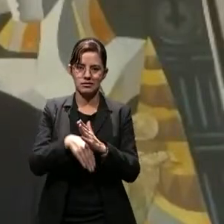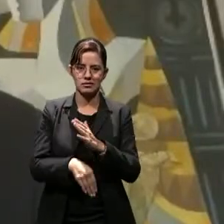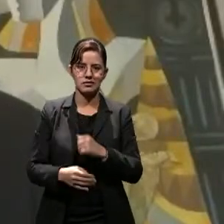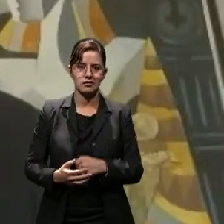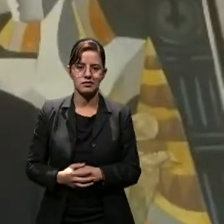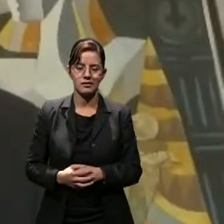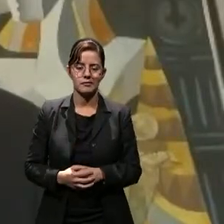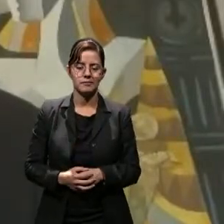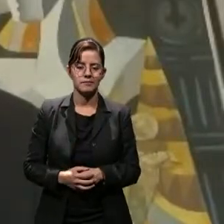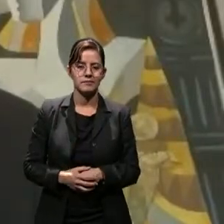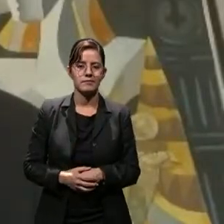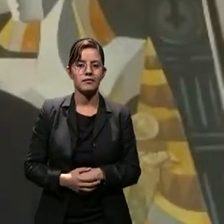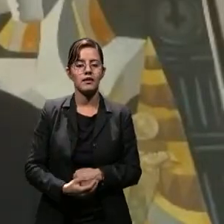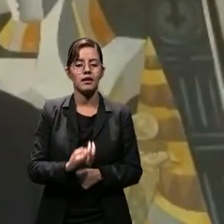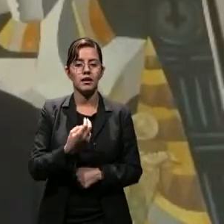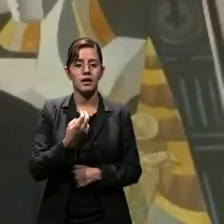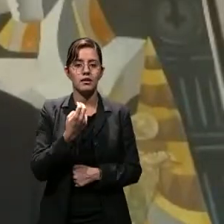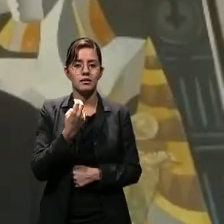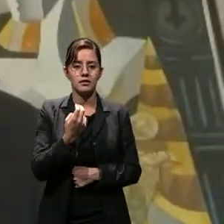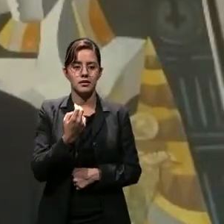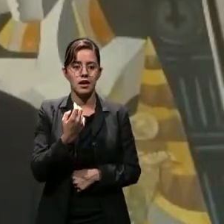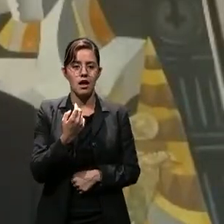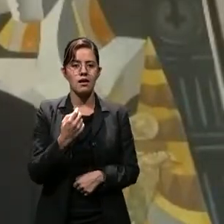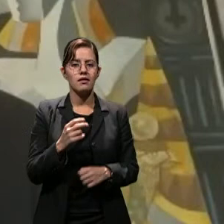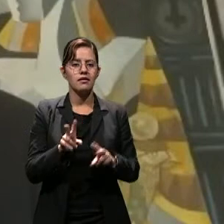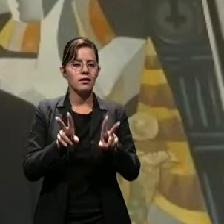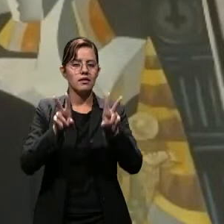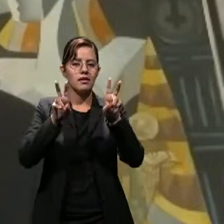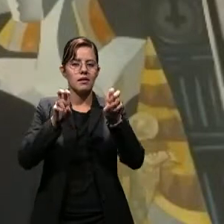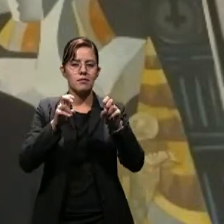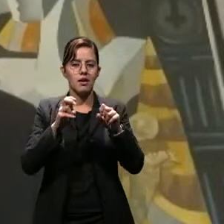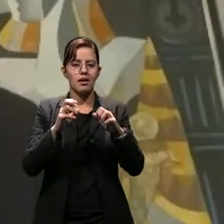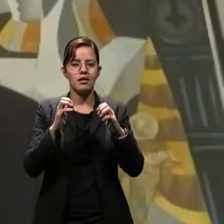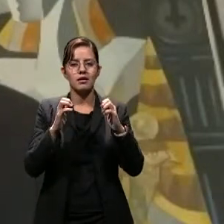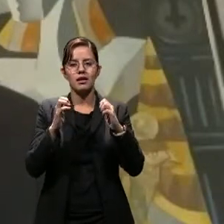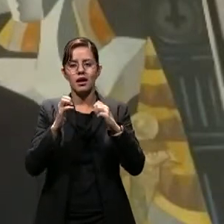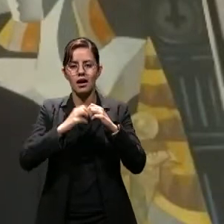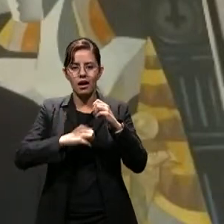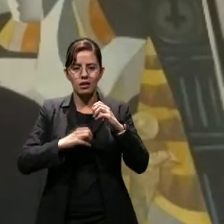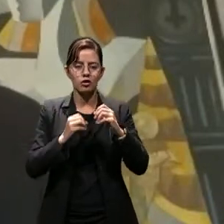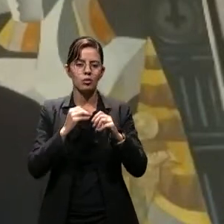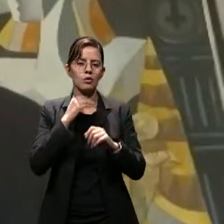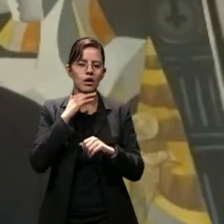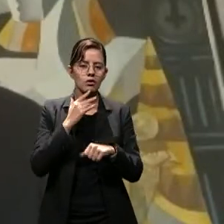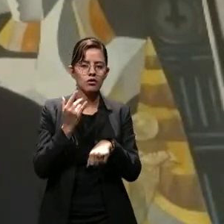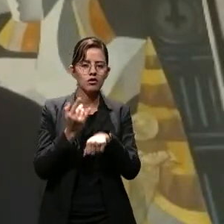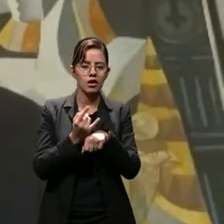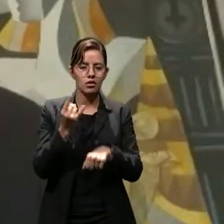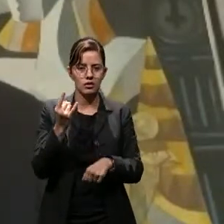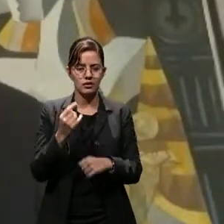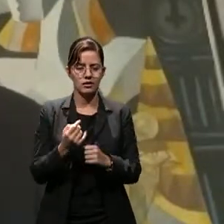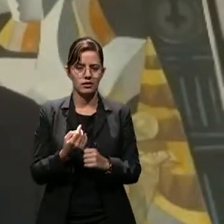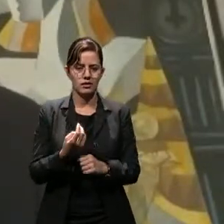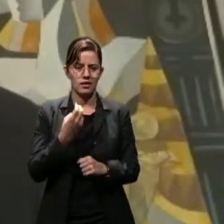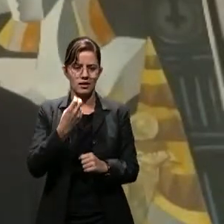One of the reasons why the fraud narrative is so